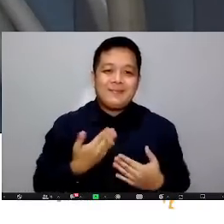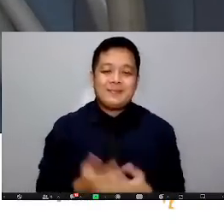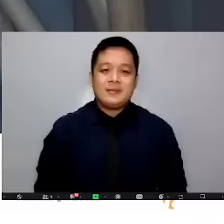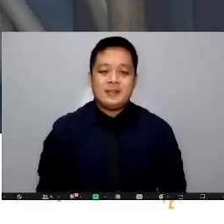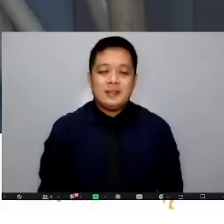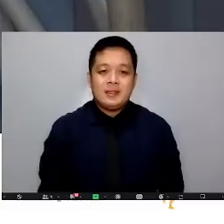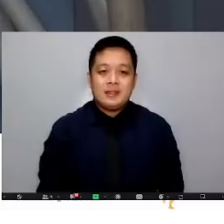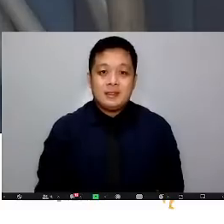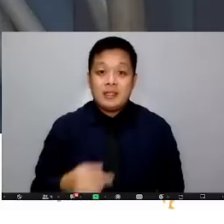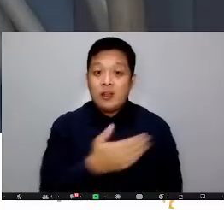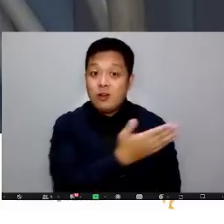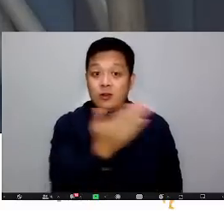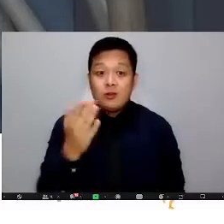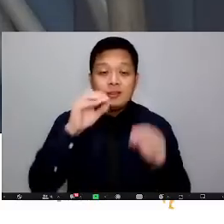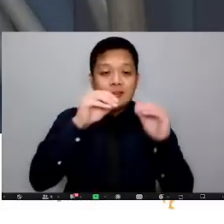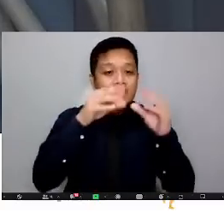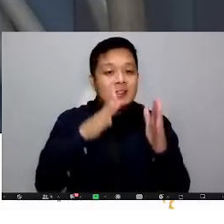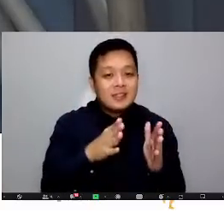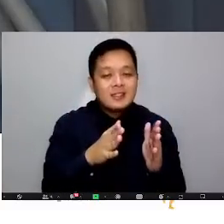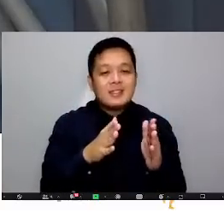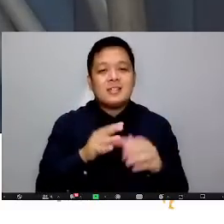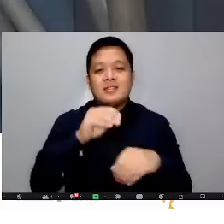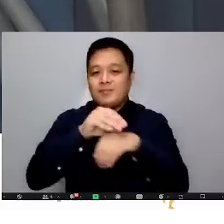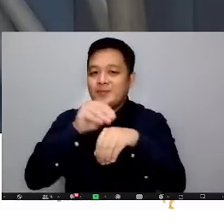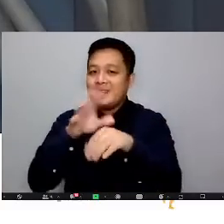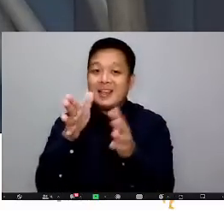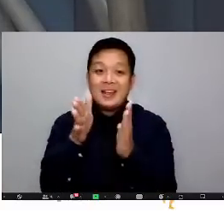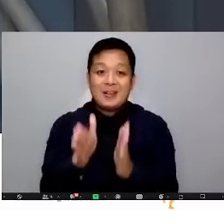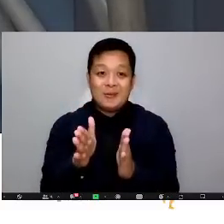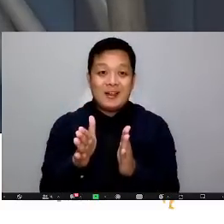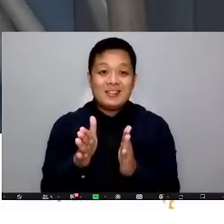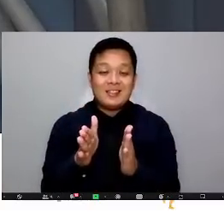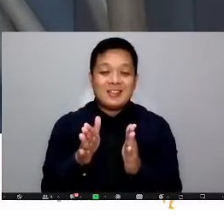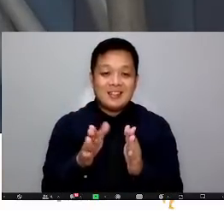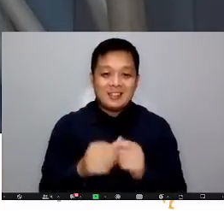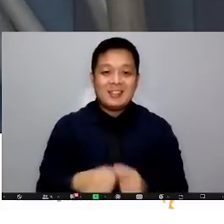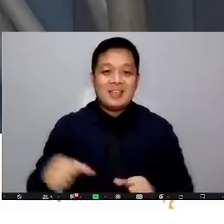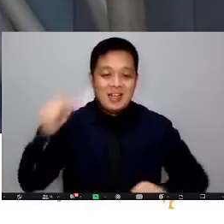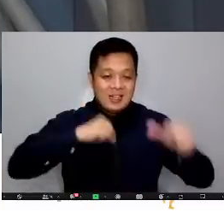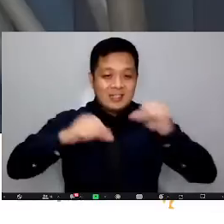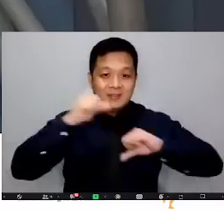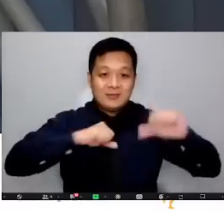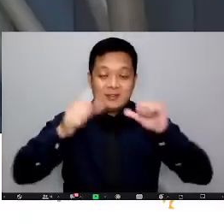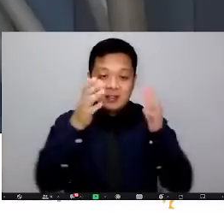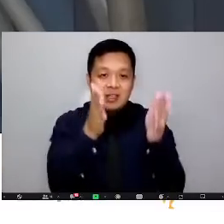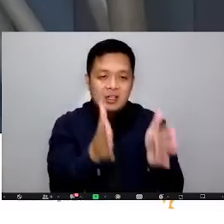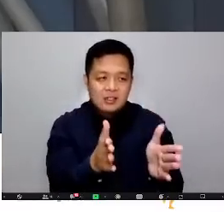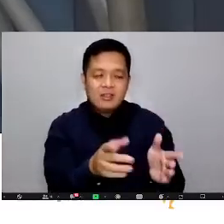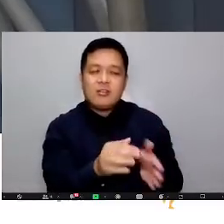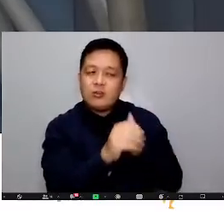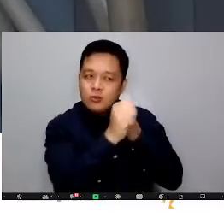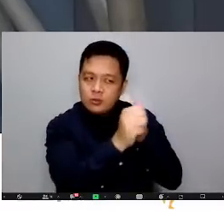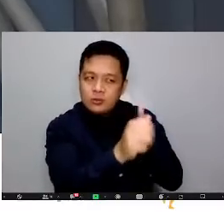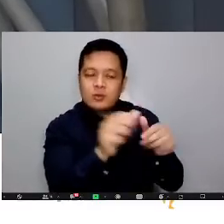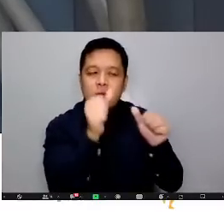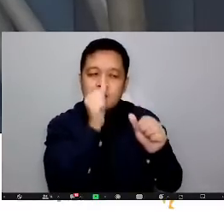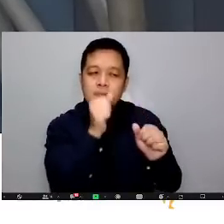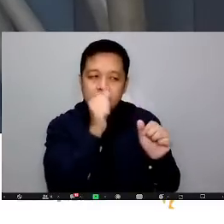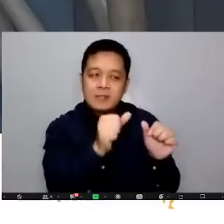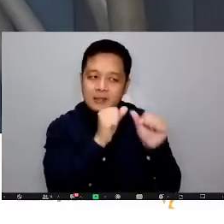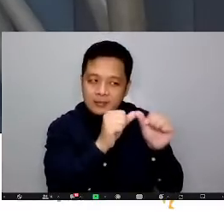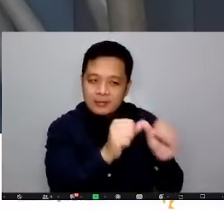and advisors of these young scientists who have painstakingly guided them in the preparation of their